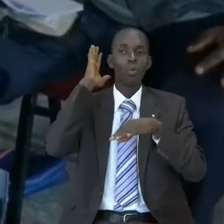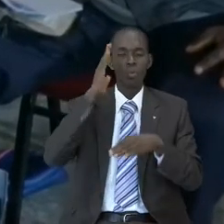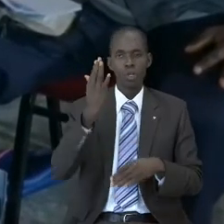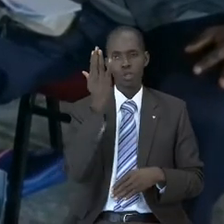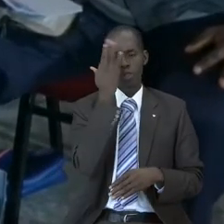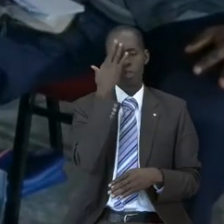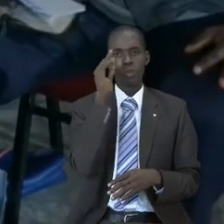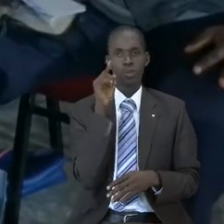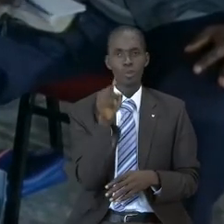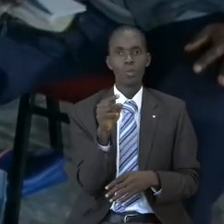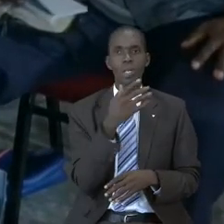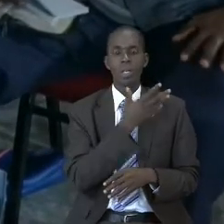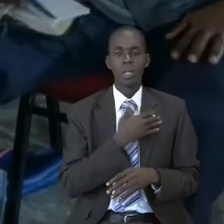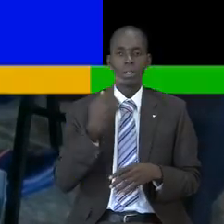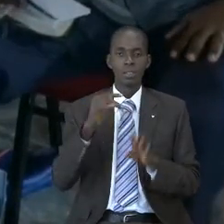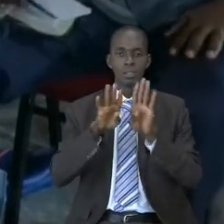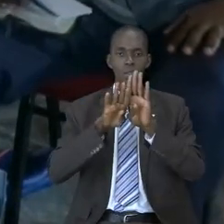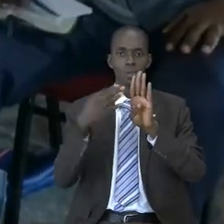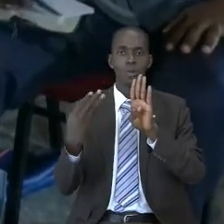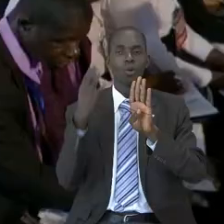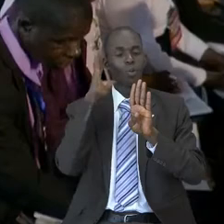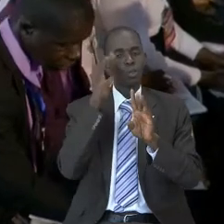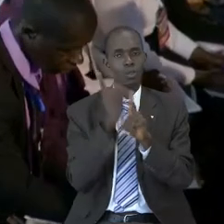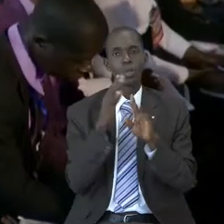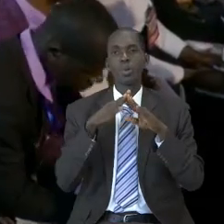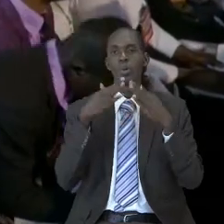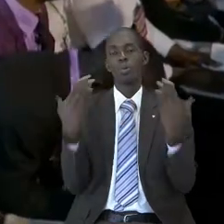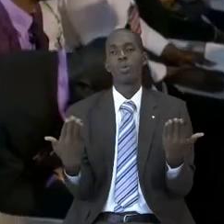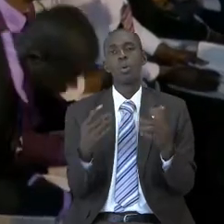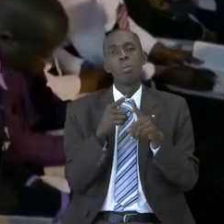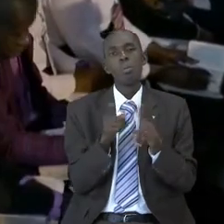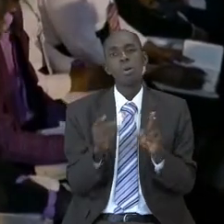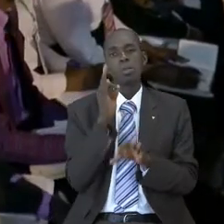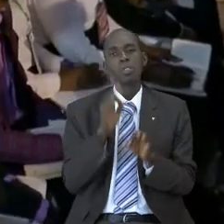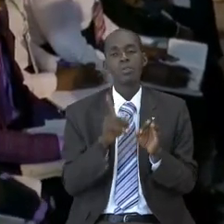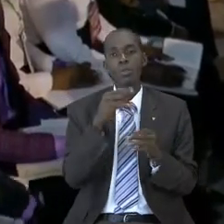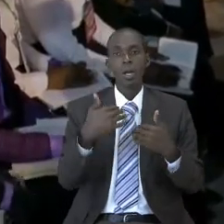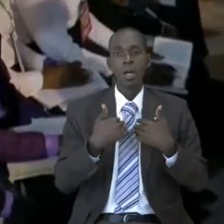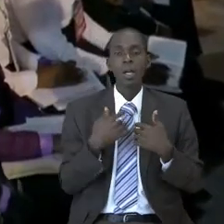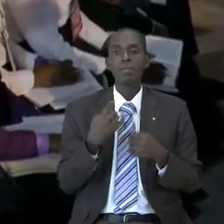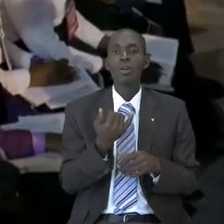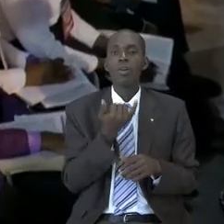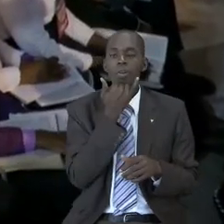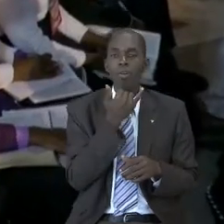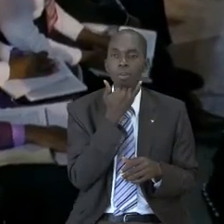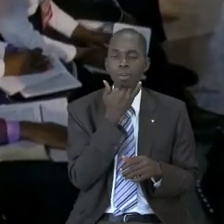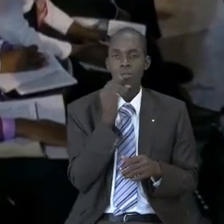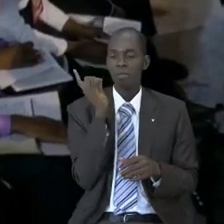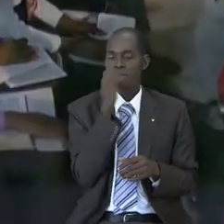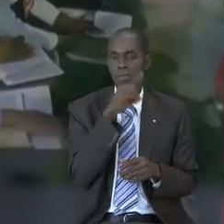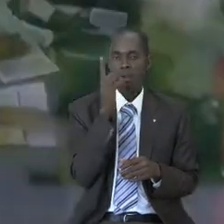And the door will just open. But if you have the wrong kind of righteousness,